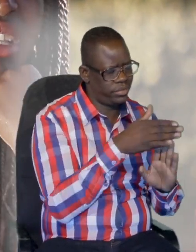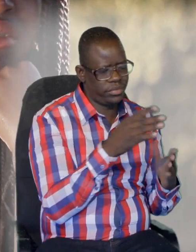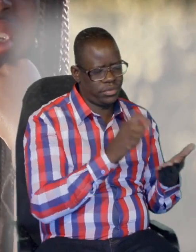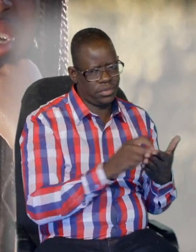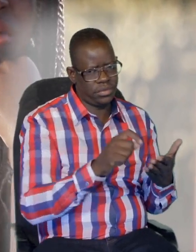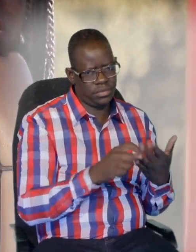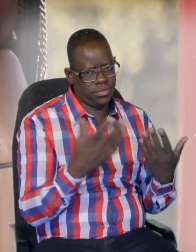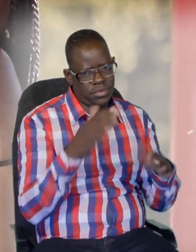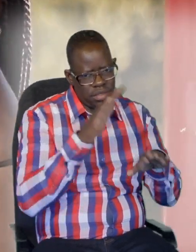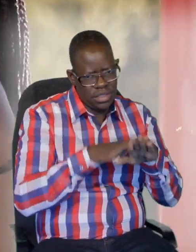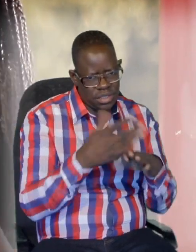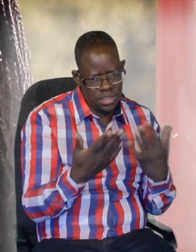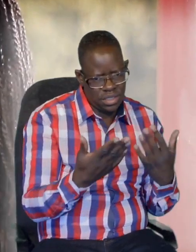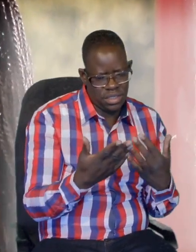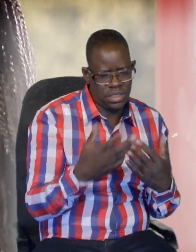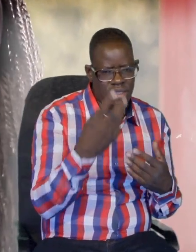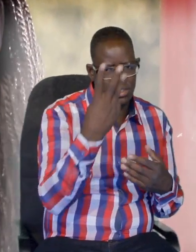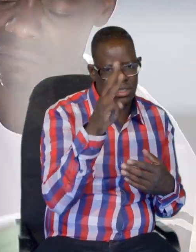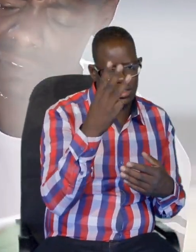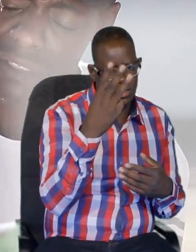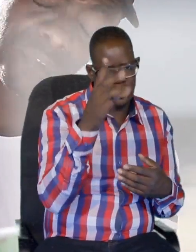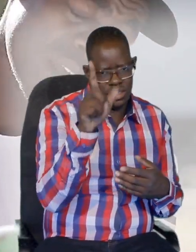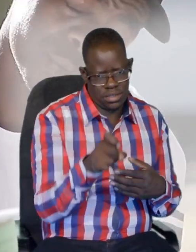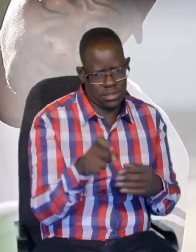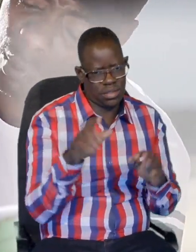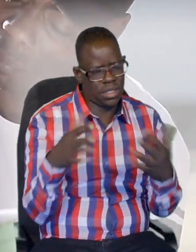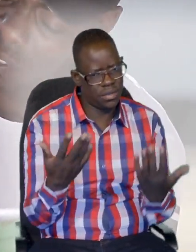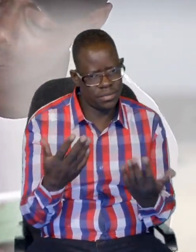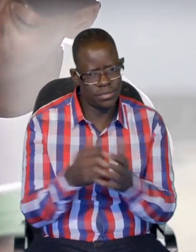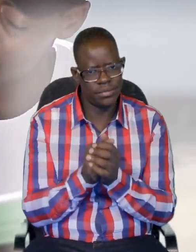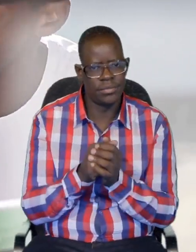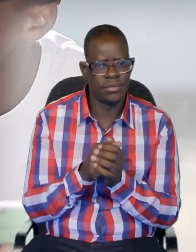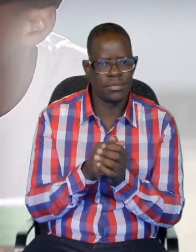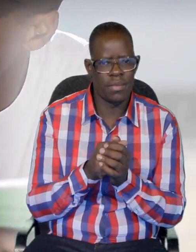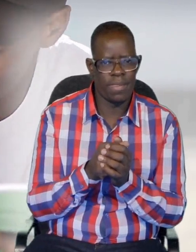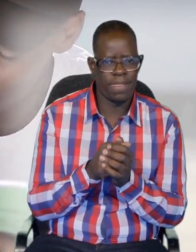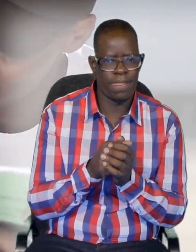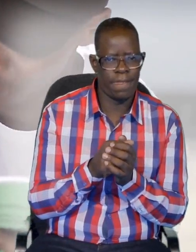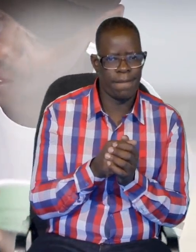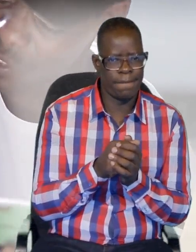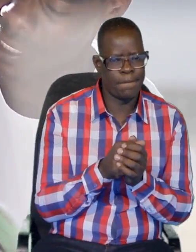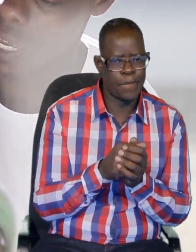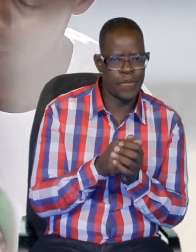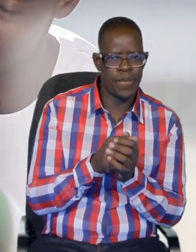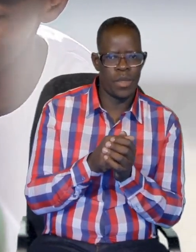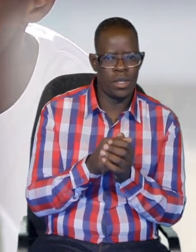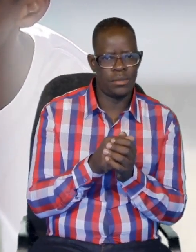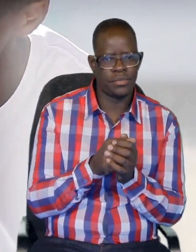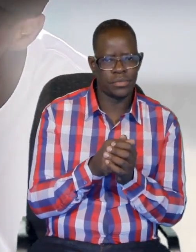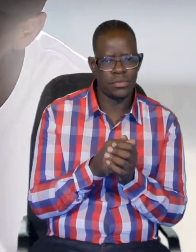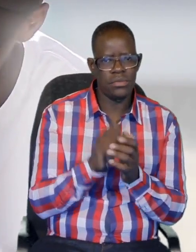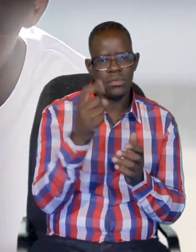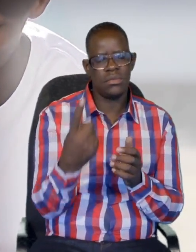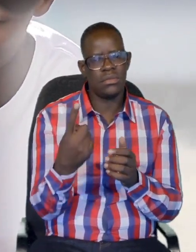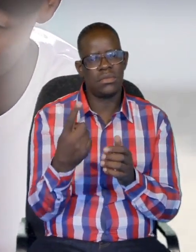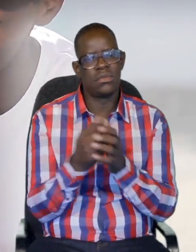we received 3,000. The effect will be an increased asset, which is cash, and an increased owner's